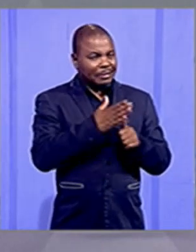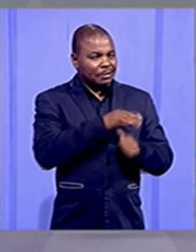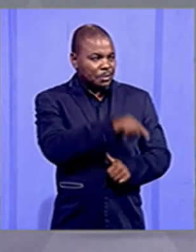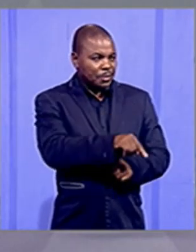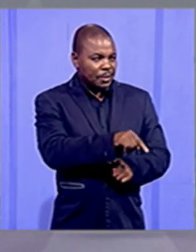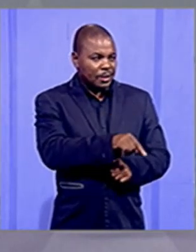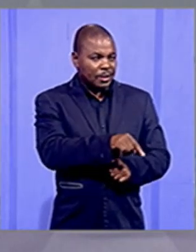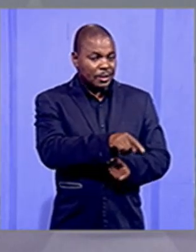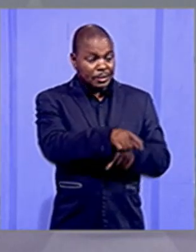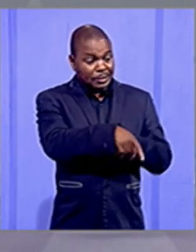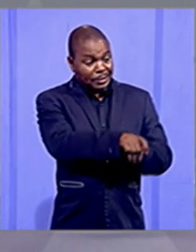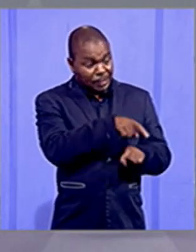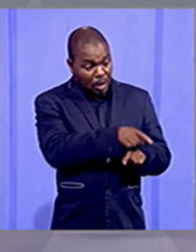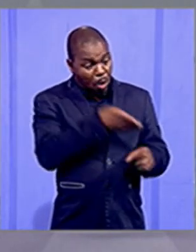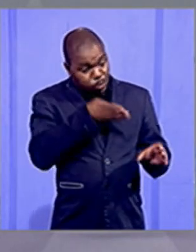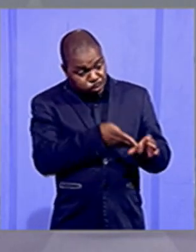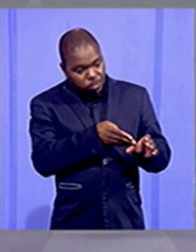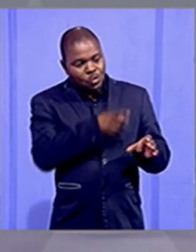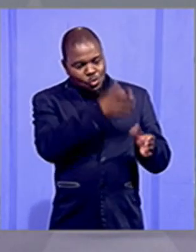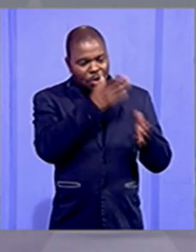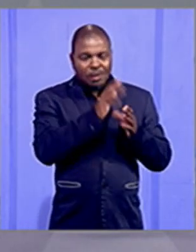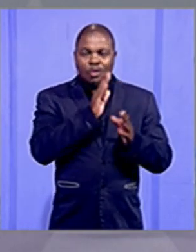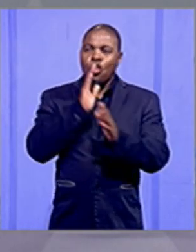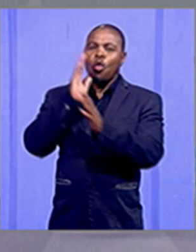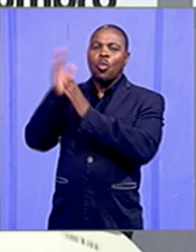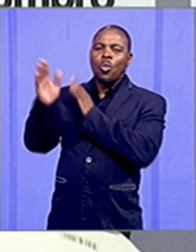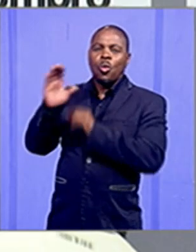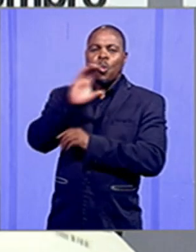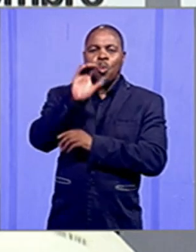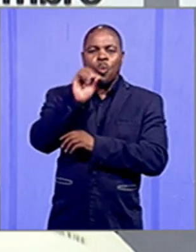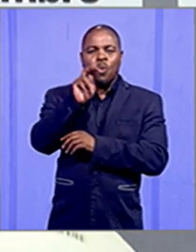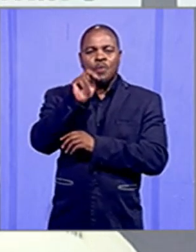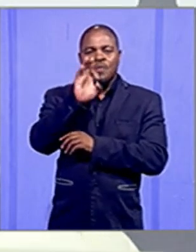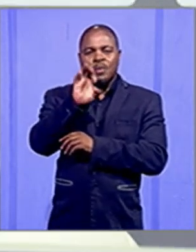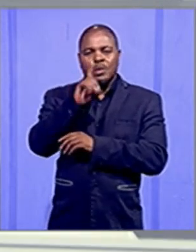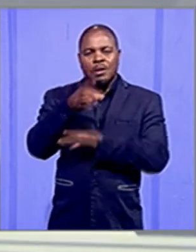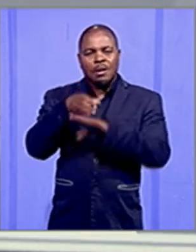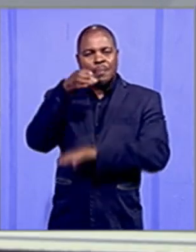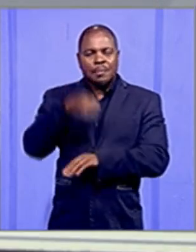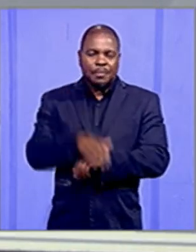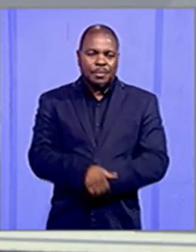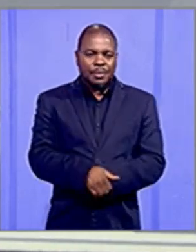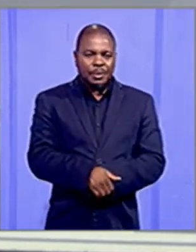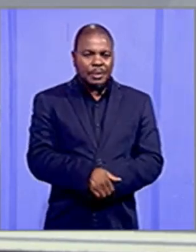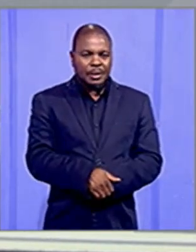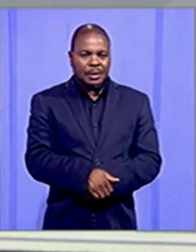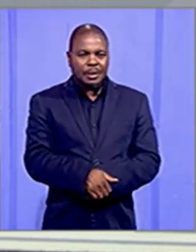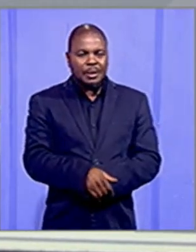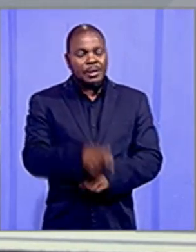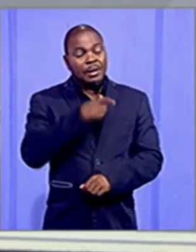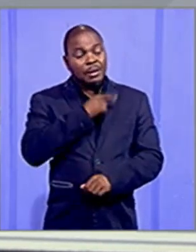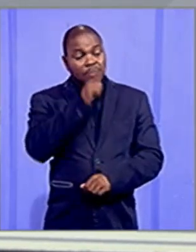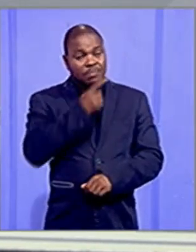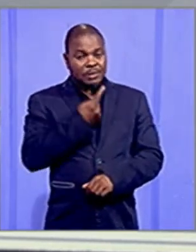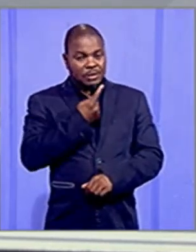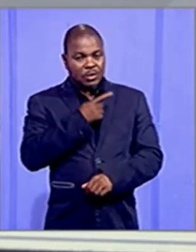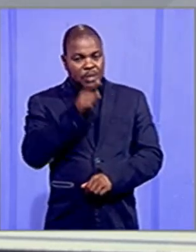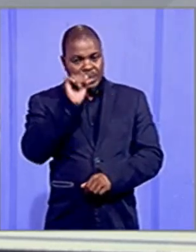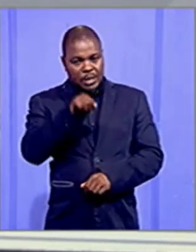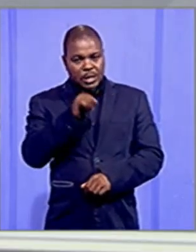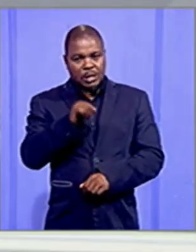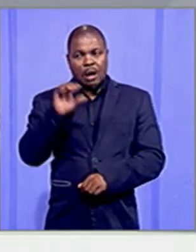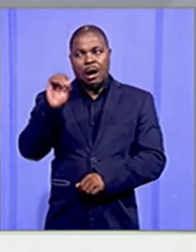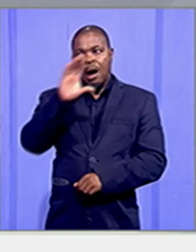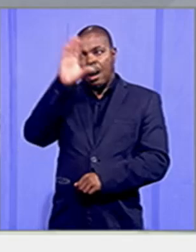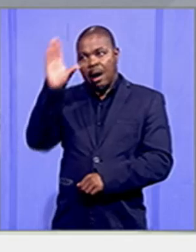it's the league that takes you to the Confederations Cup. As players, what we told ourselves is that since there's a continental cup in